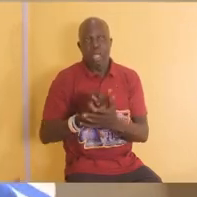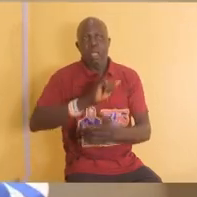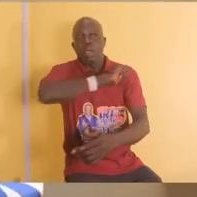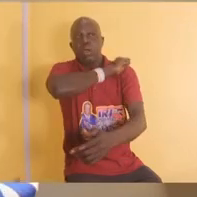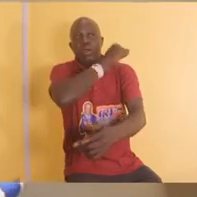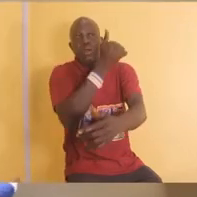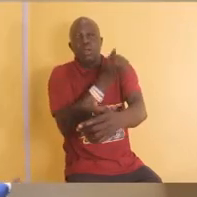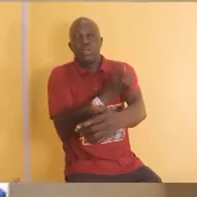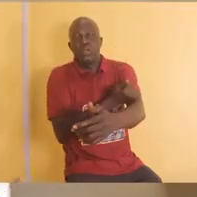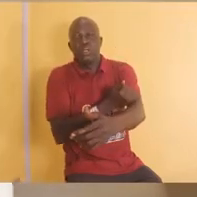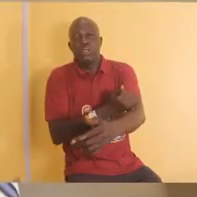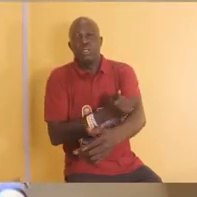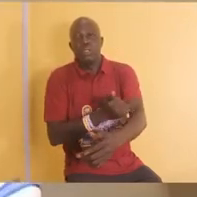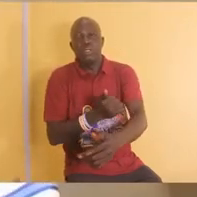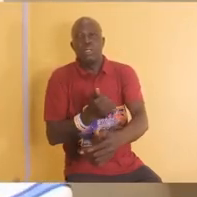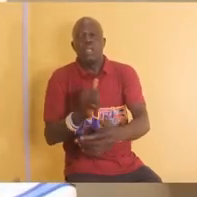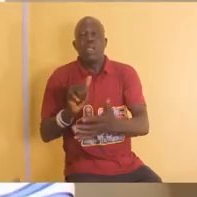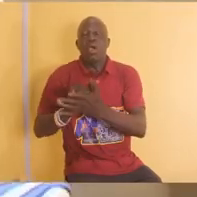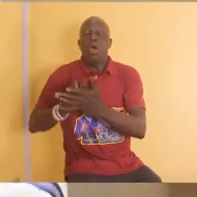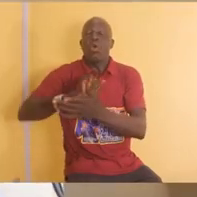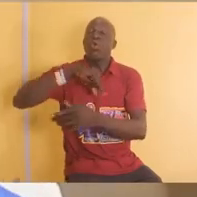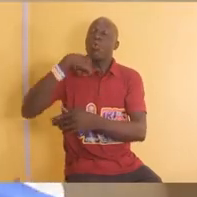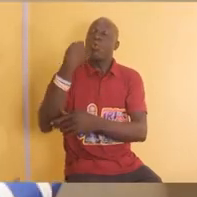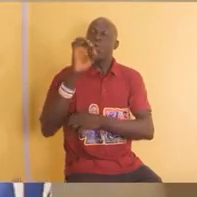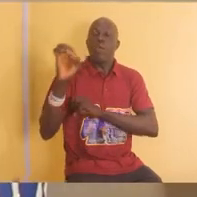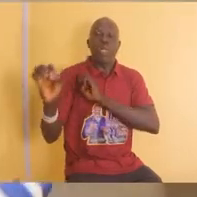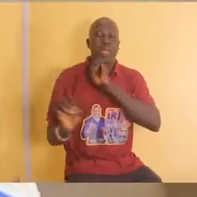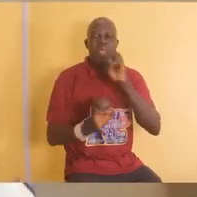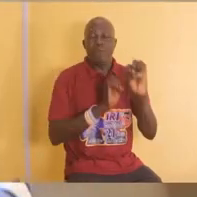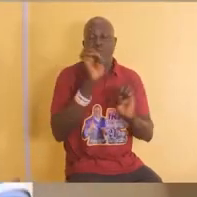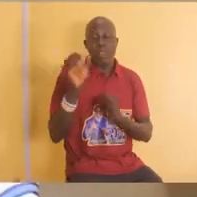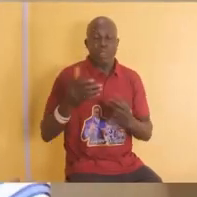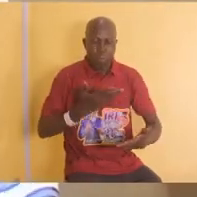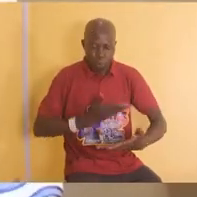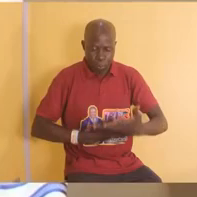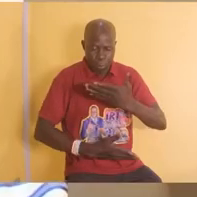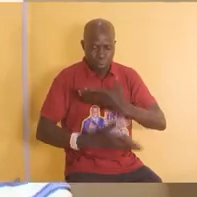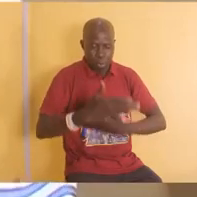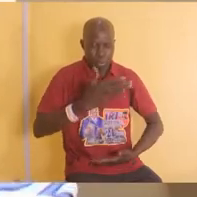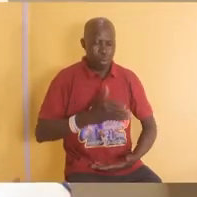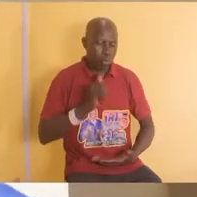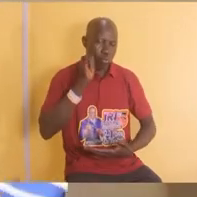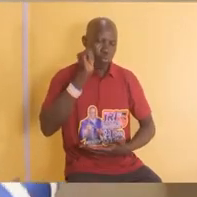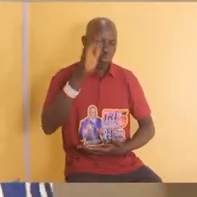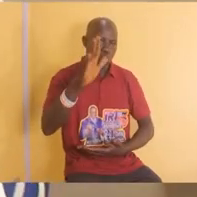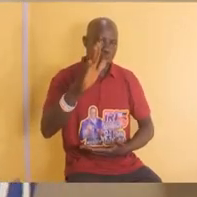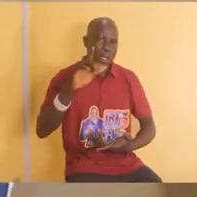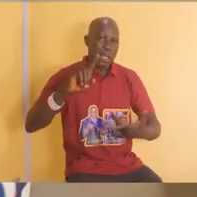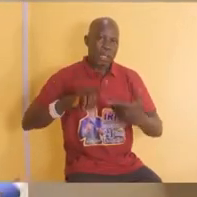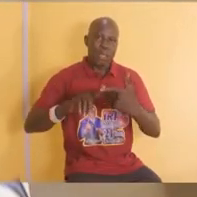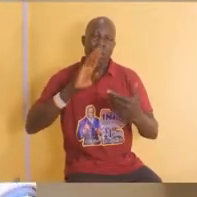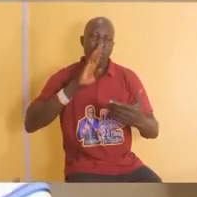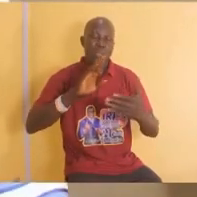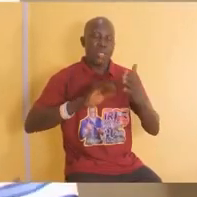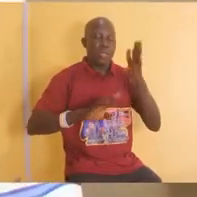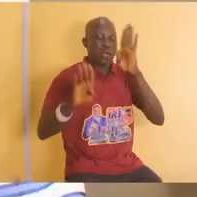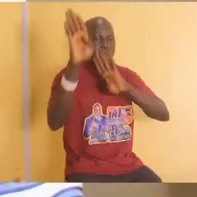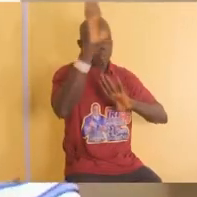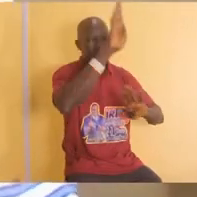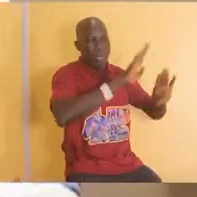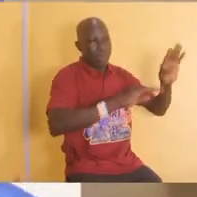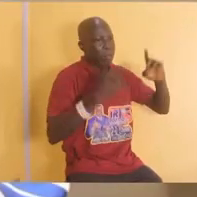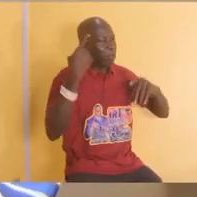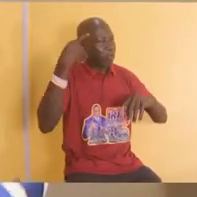Asekanile. This is an authority. Gbogbo enta bi ninu obere. Whoever born of woman. That is a battle for